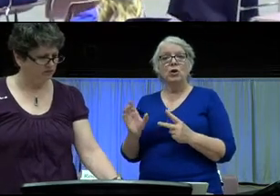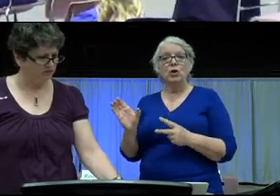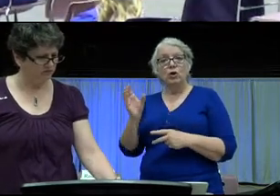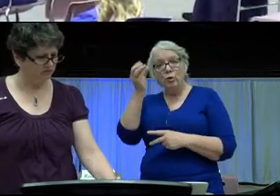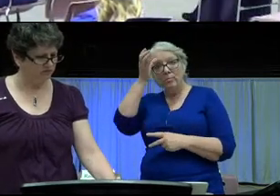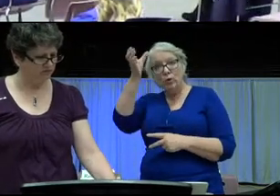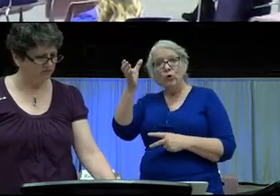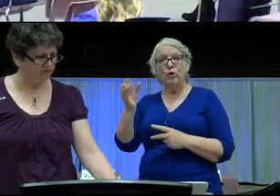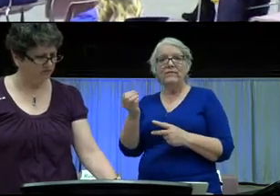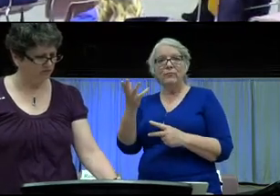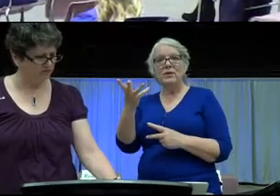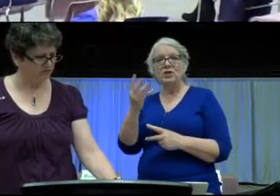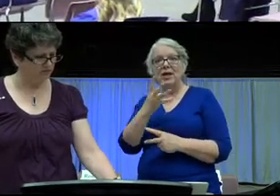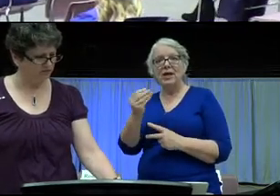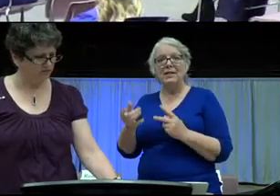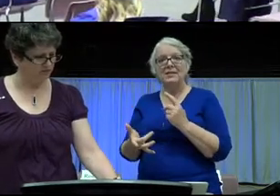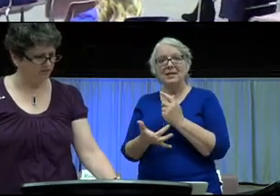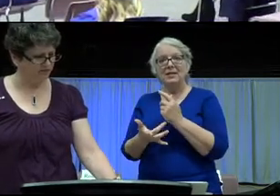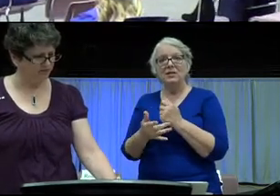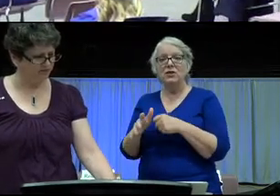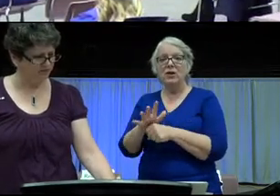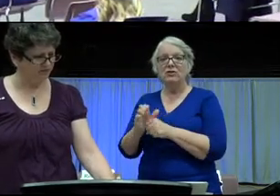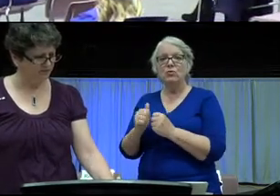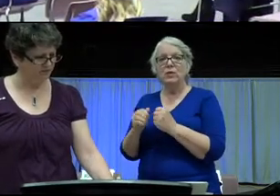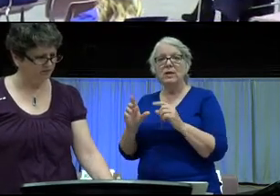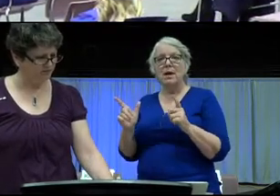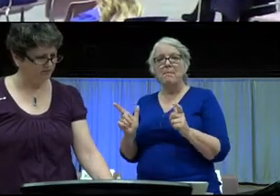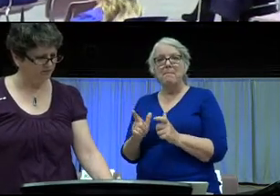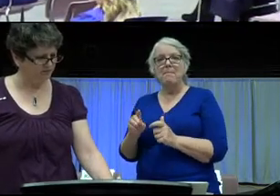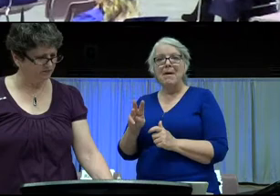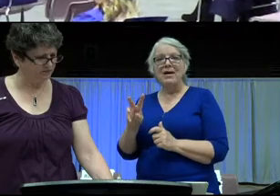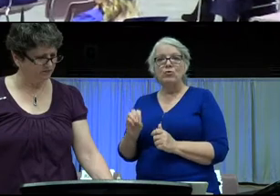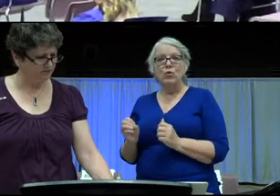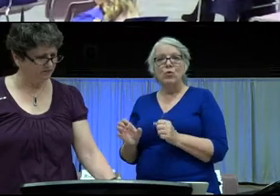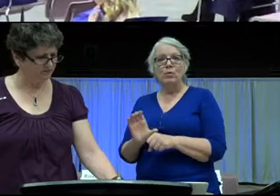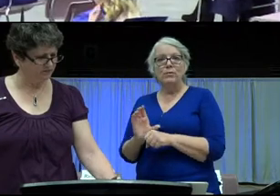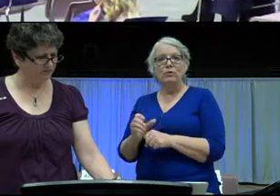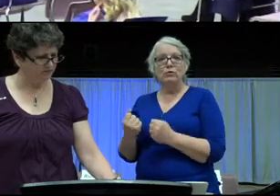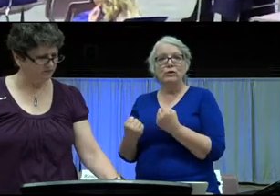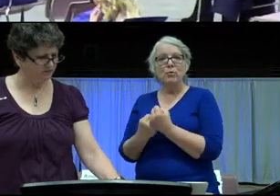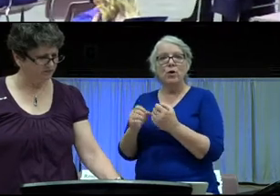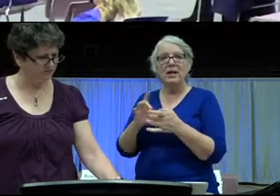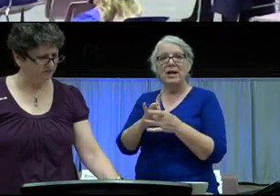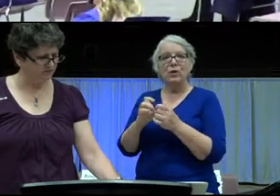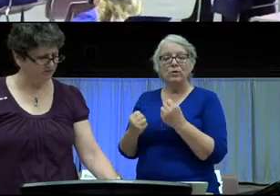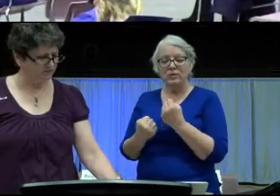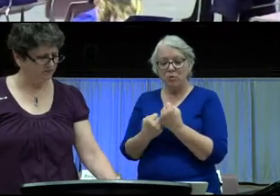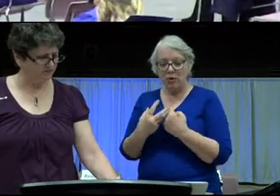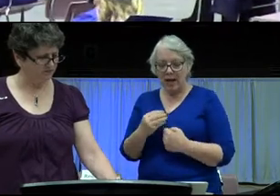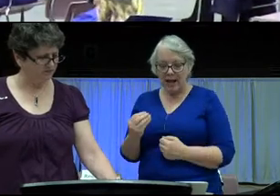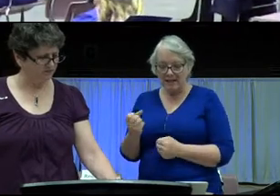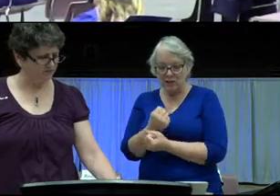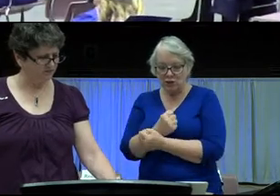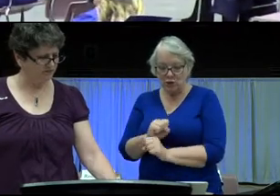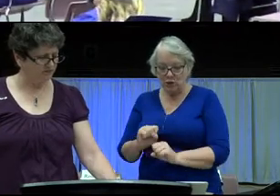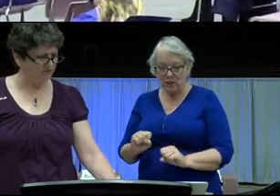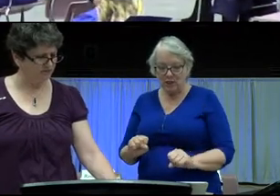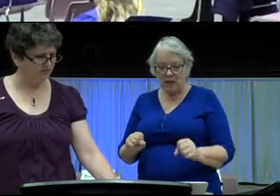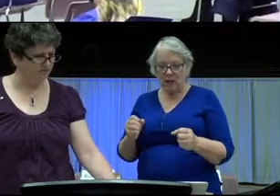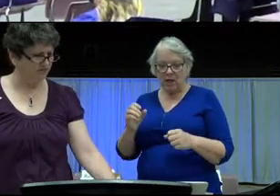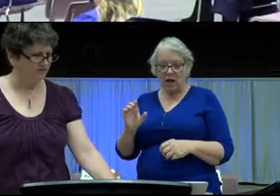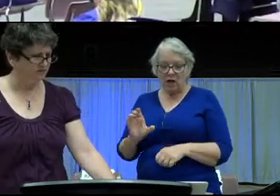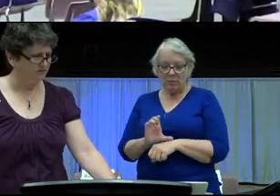Technology, areas of microcomputer support and network support and security, computer programming, and